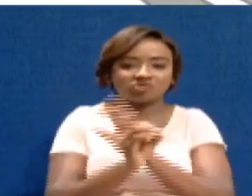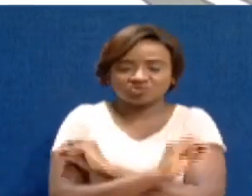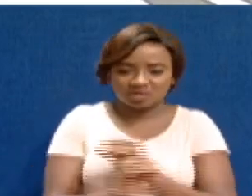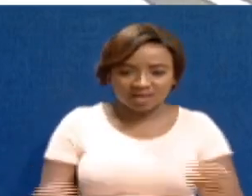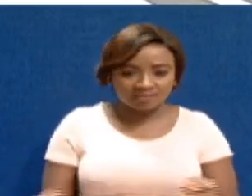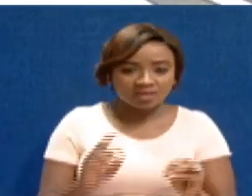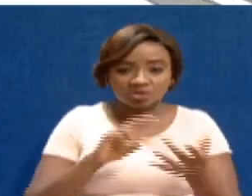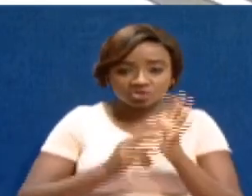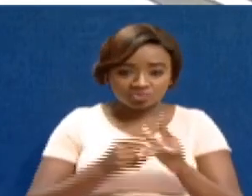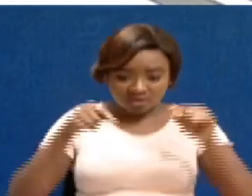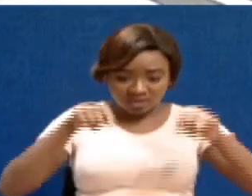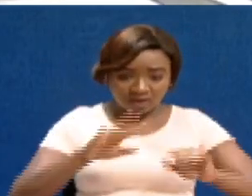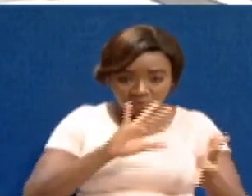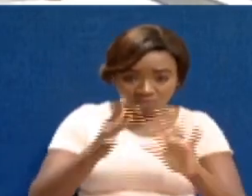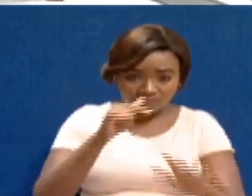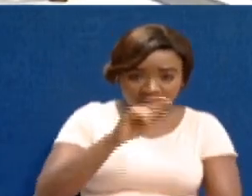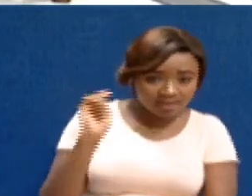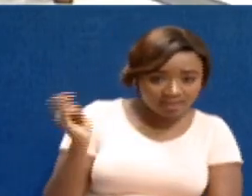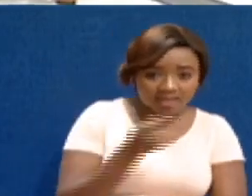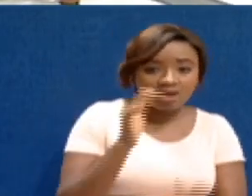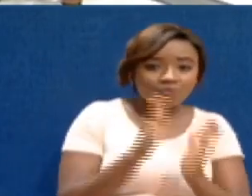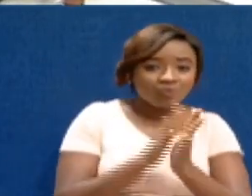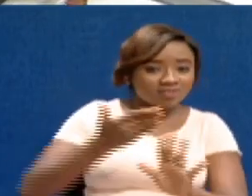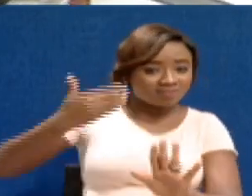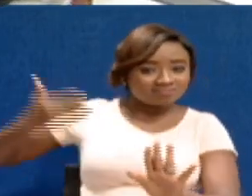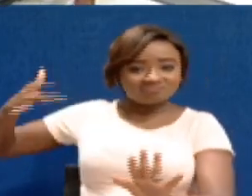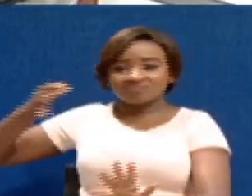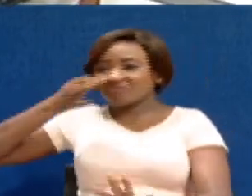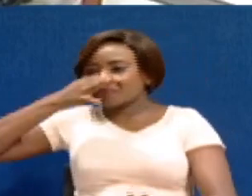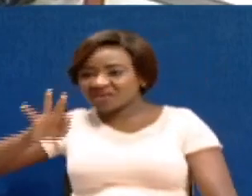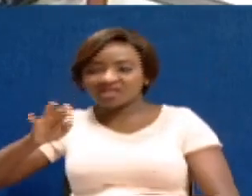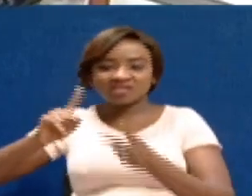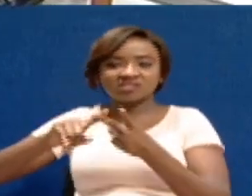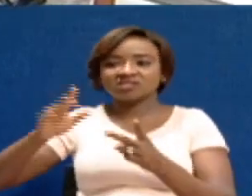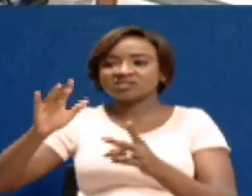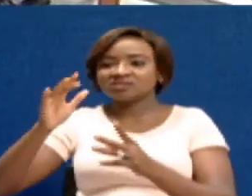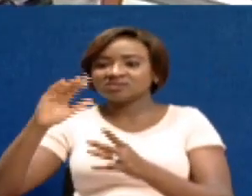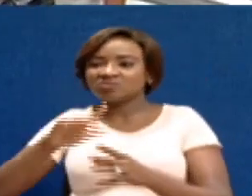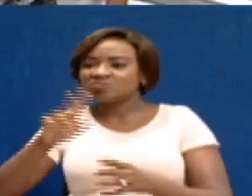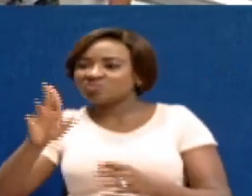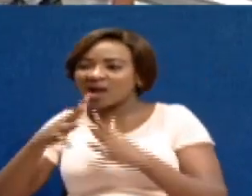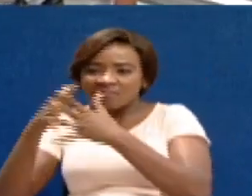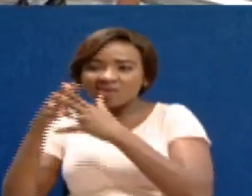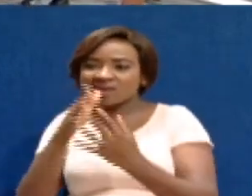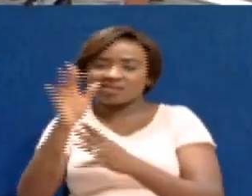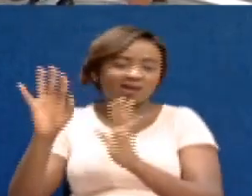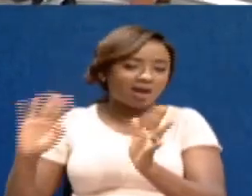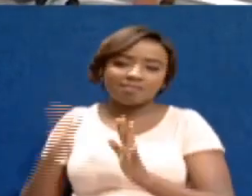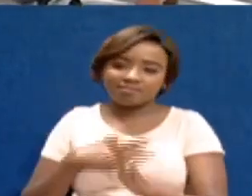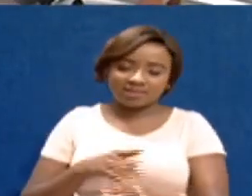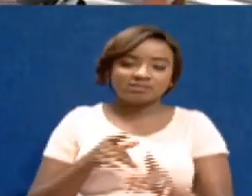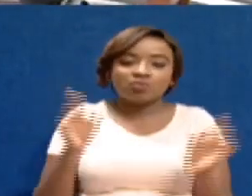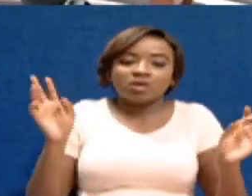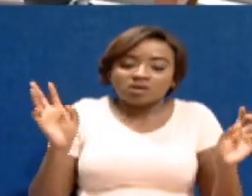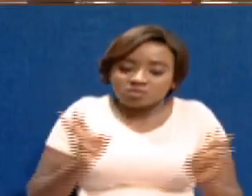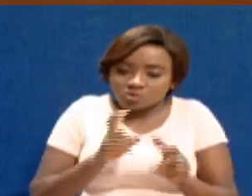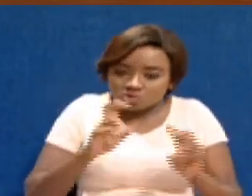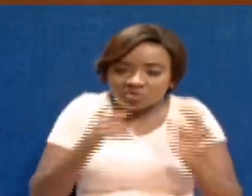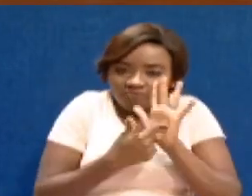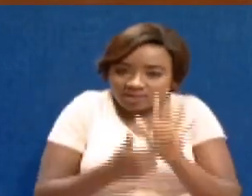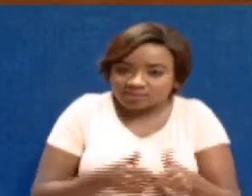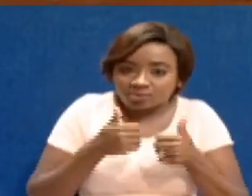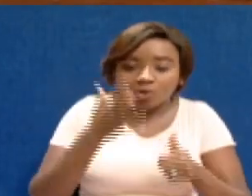larger grouping of the pastoralists. And they are people, numbers, they have the numbers to be reckoned with. They consist